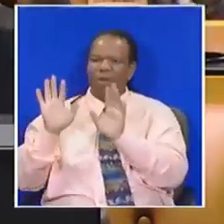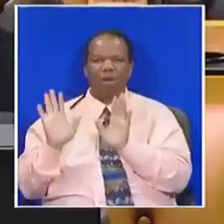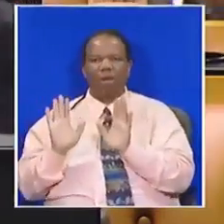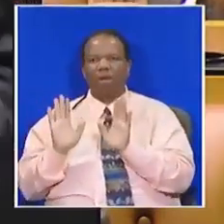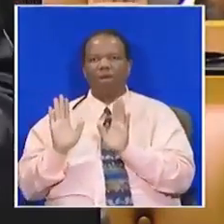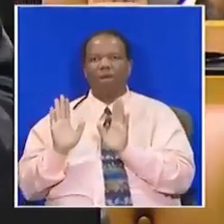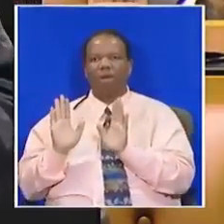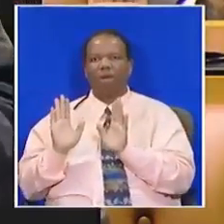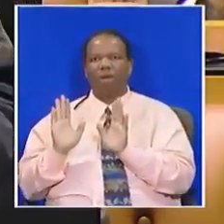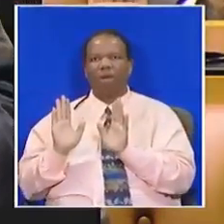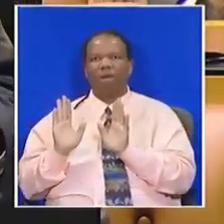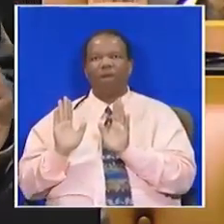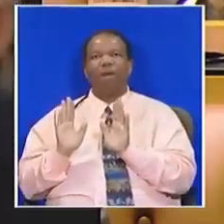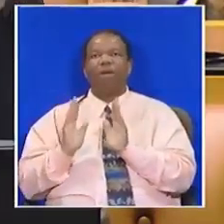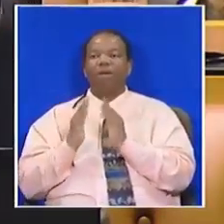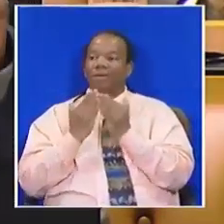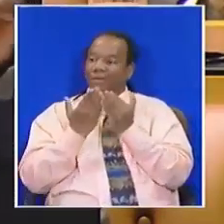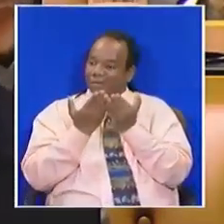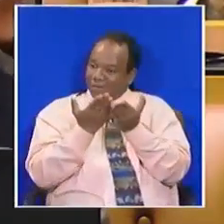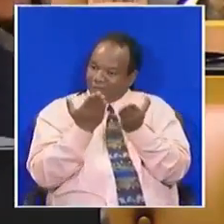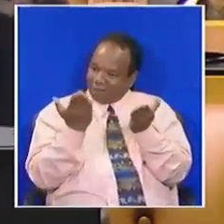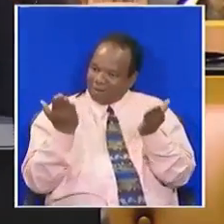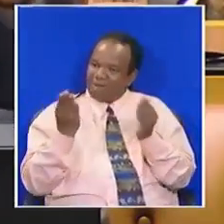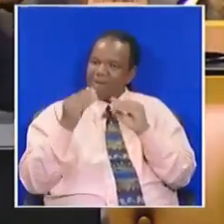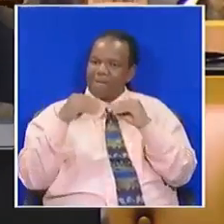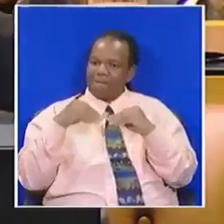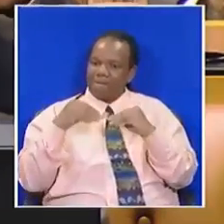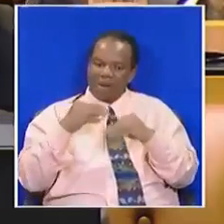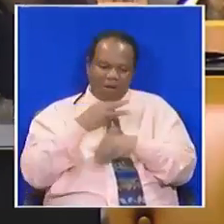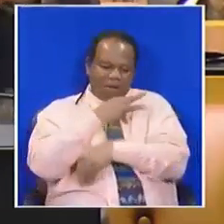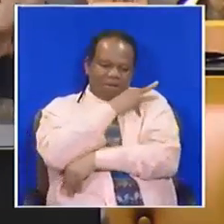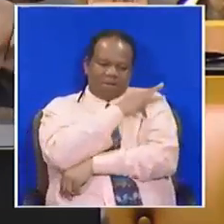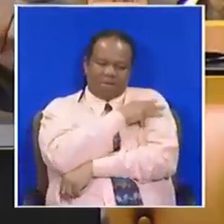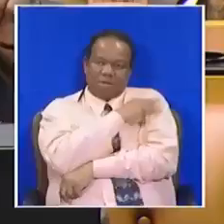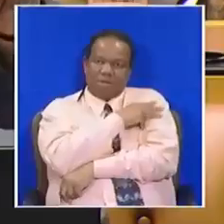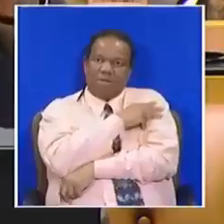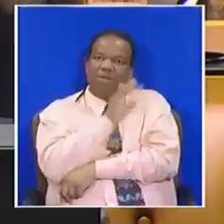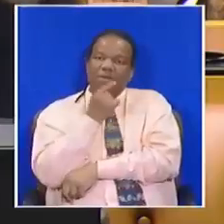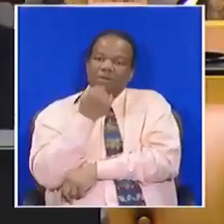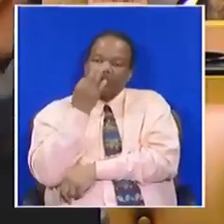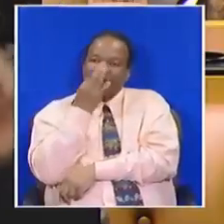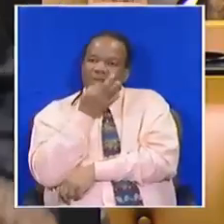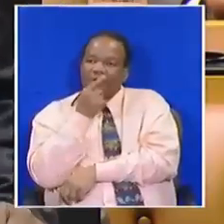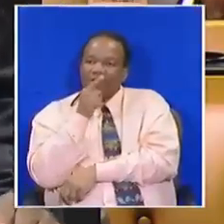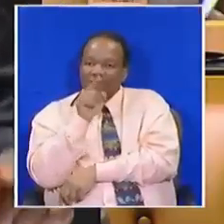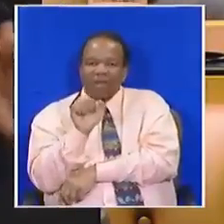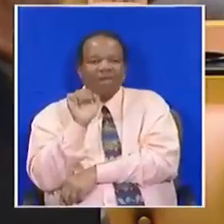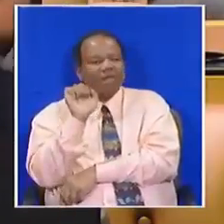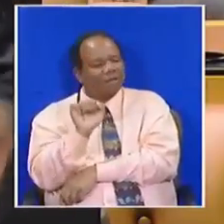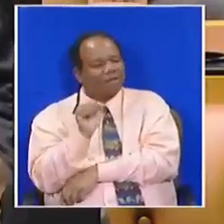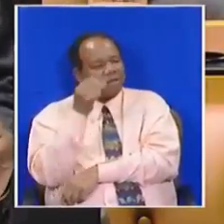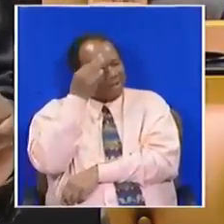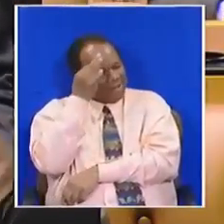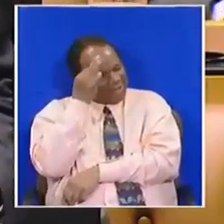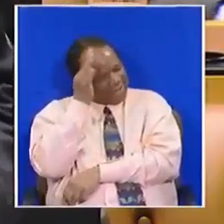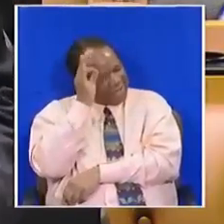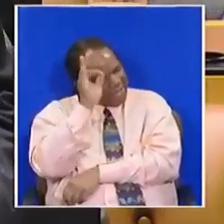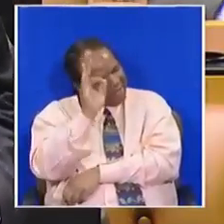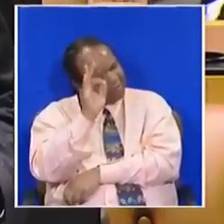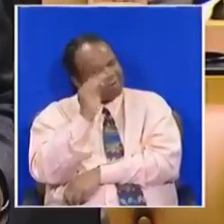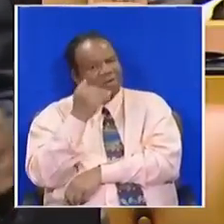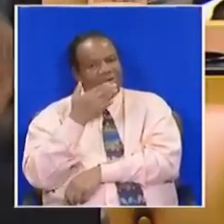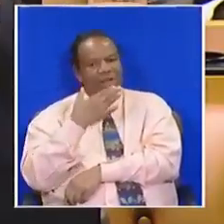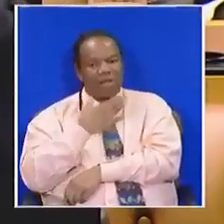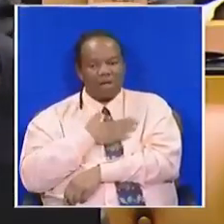the captains of industry have said, this is when our government, ourselves as captains of industry